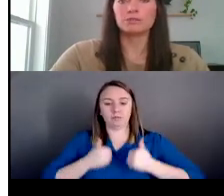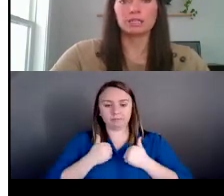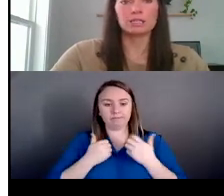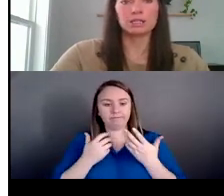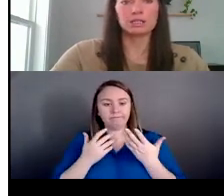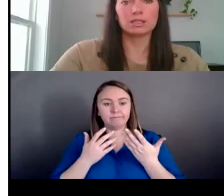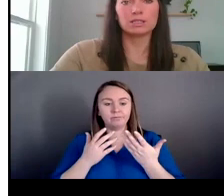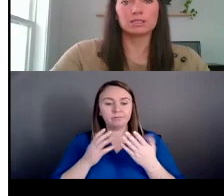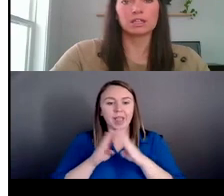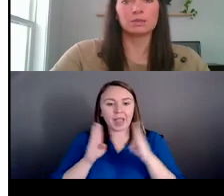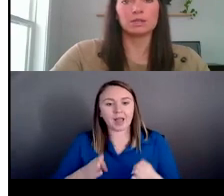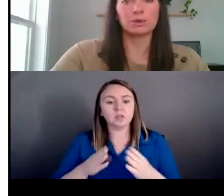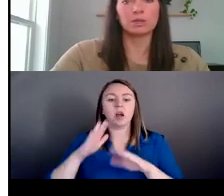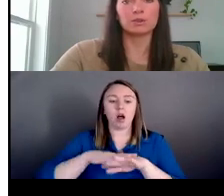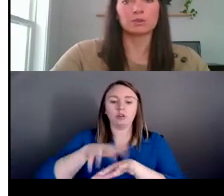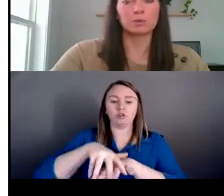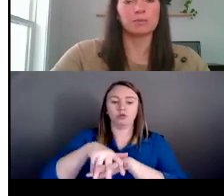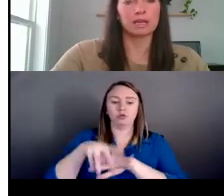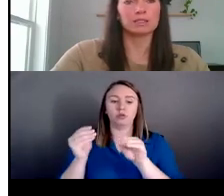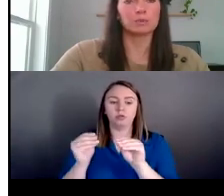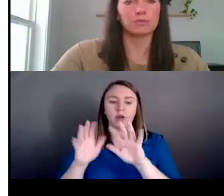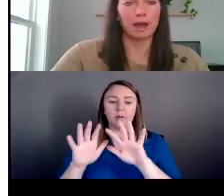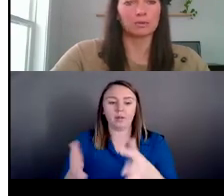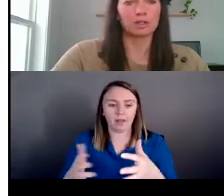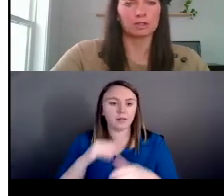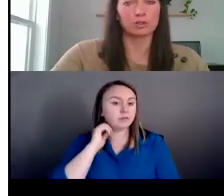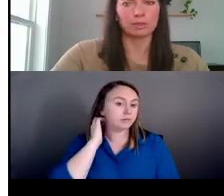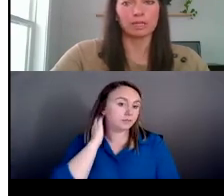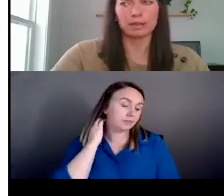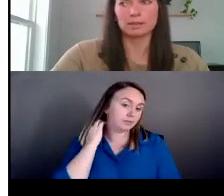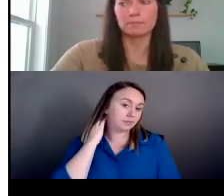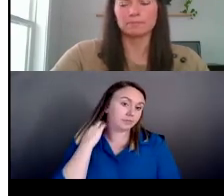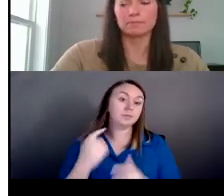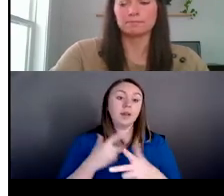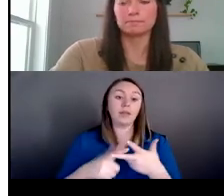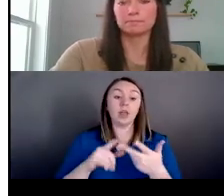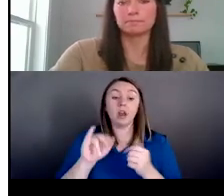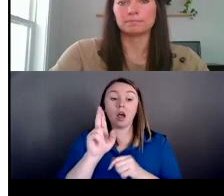unidentified decedent cases, it can be noted whether the remains were found on tribal land.